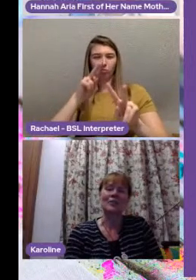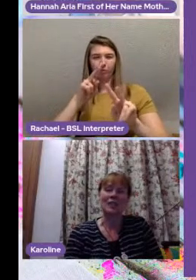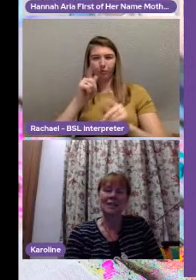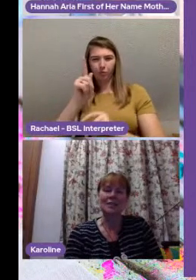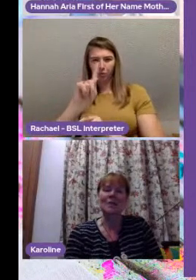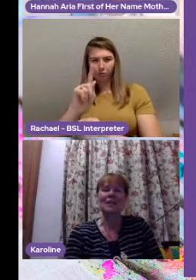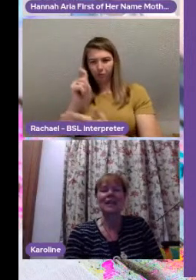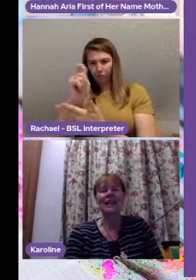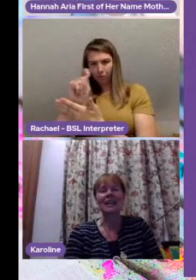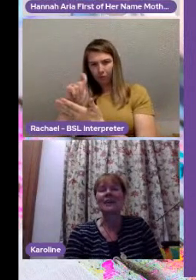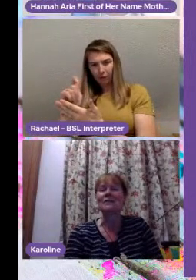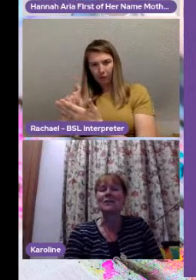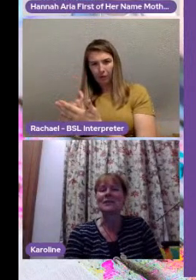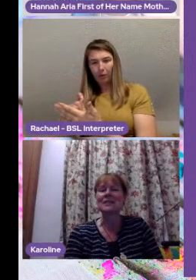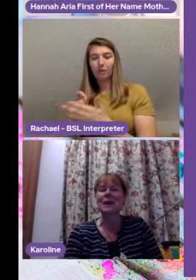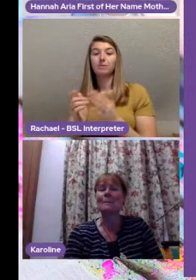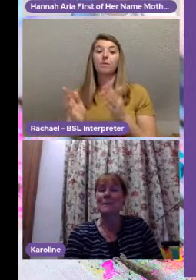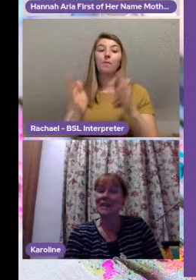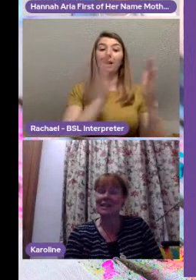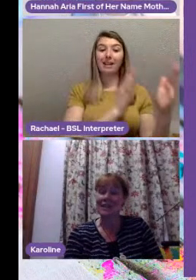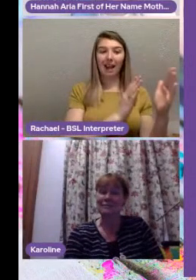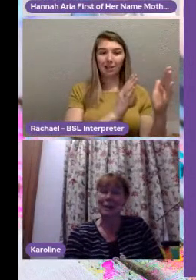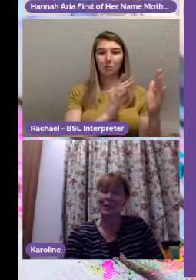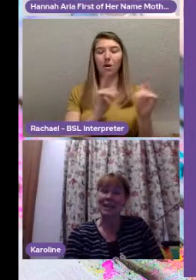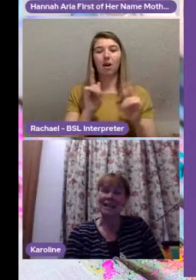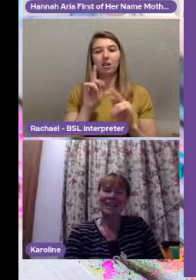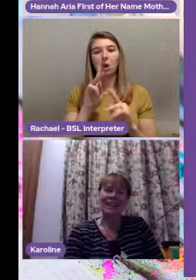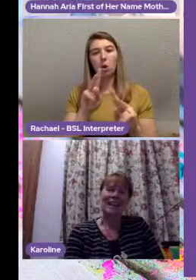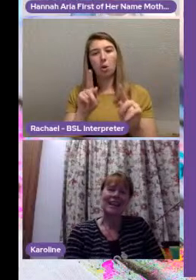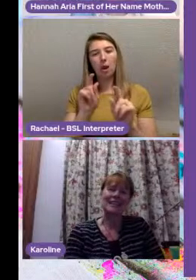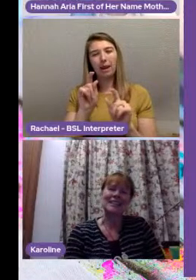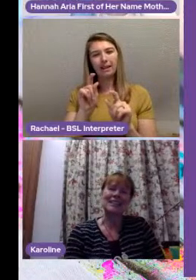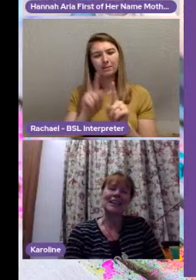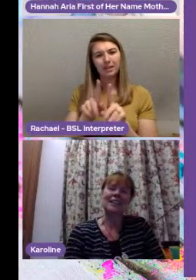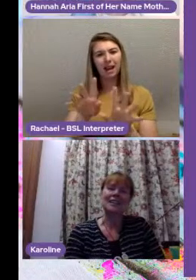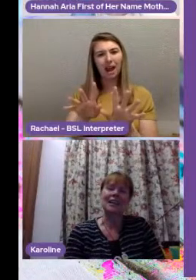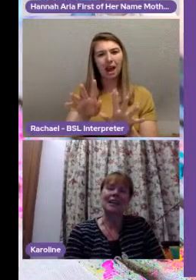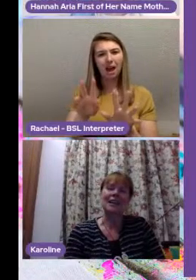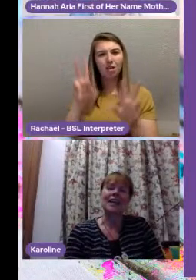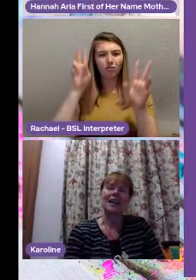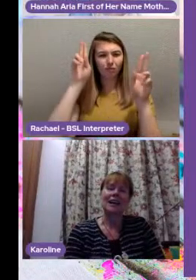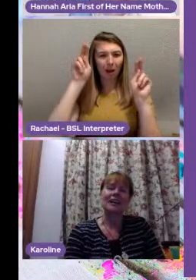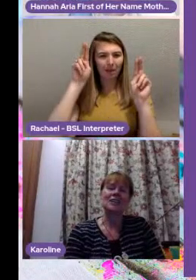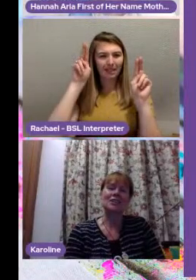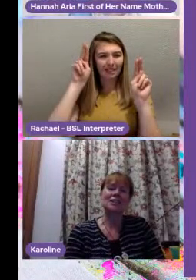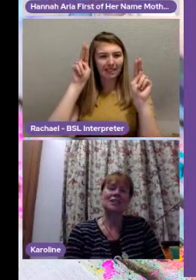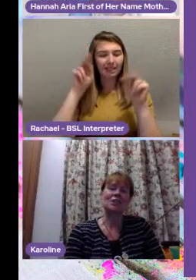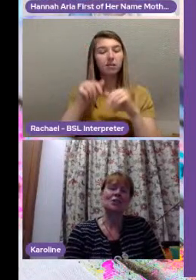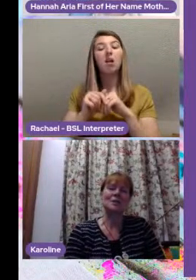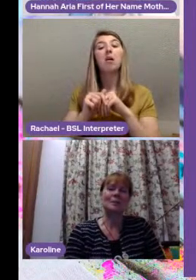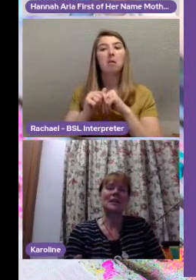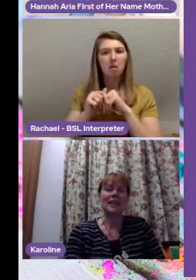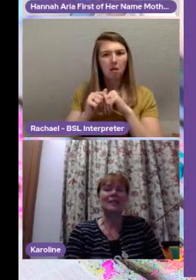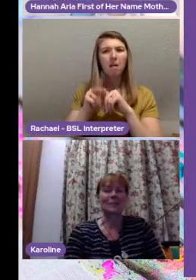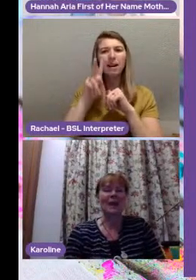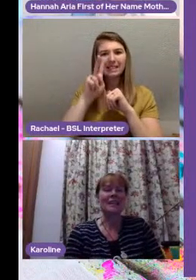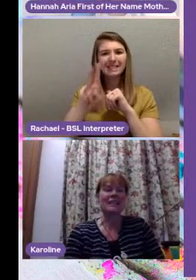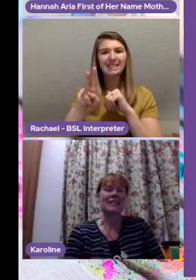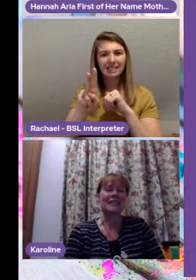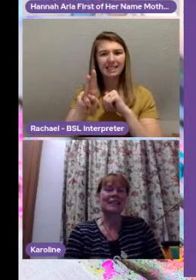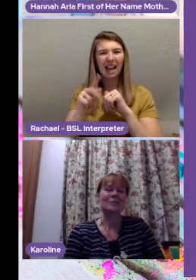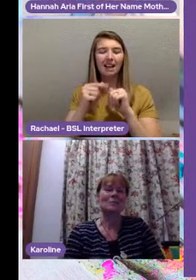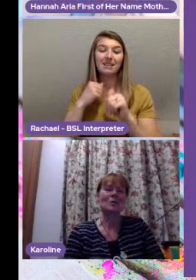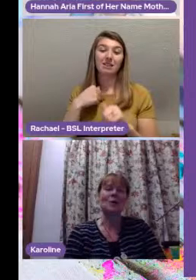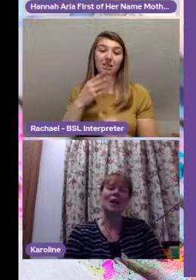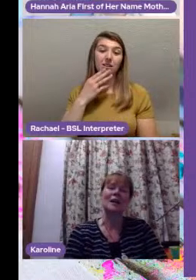then on the next one, it kind of looks a bit like a rabbit. And yeah, I see that. I just used a bit less